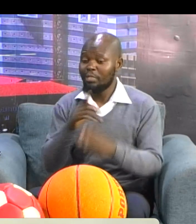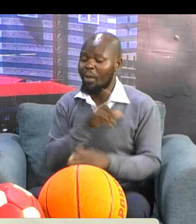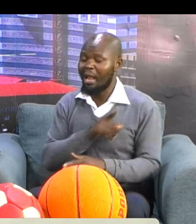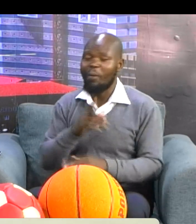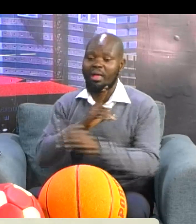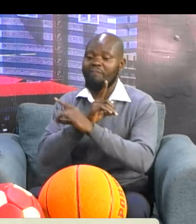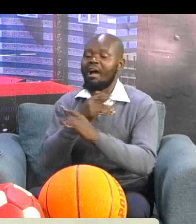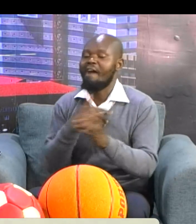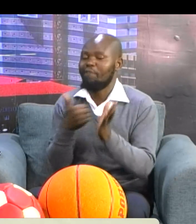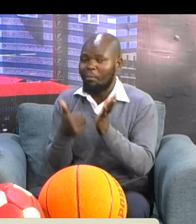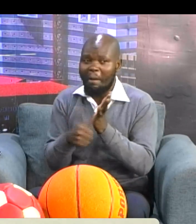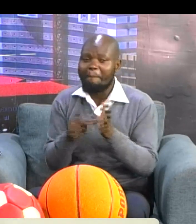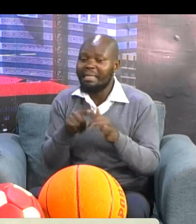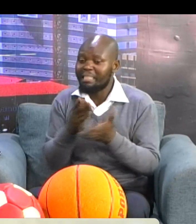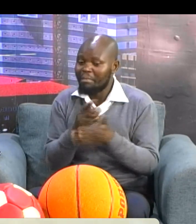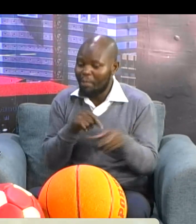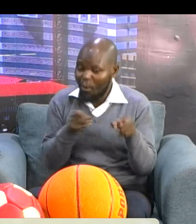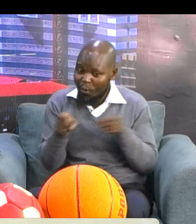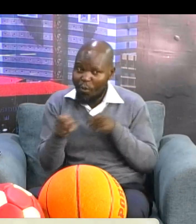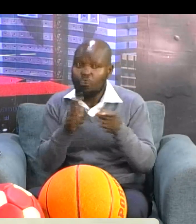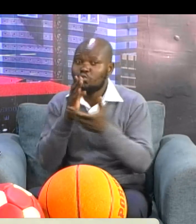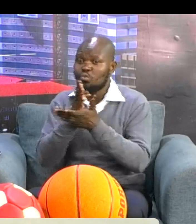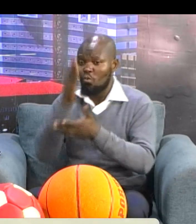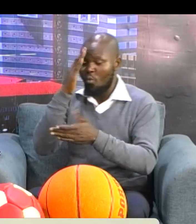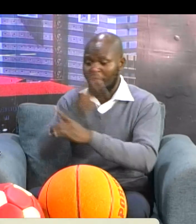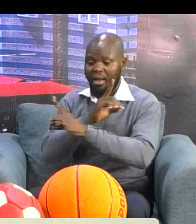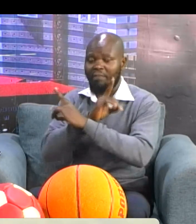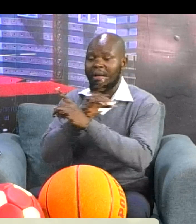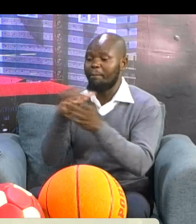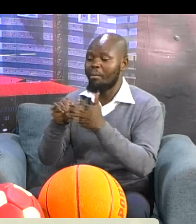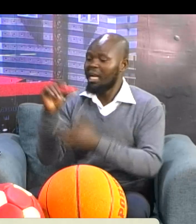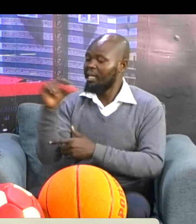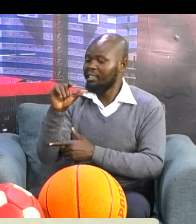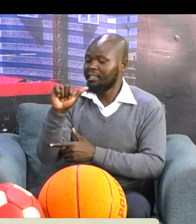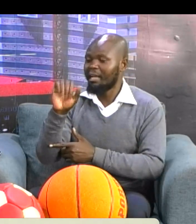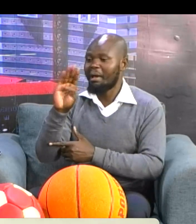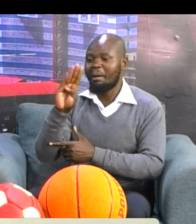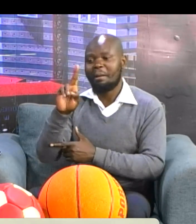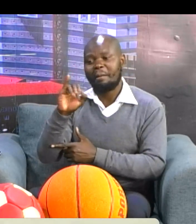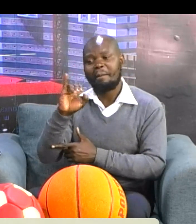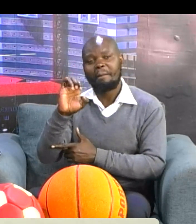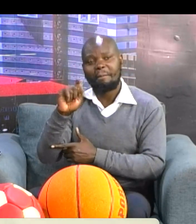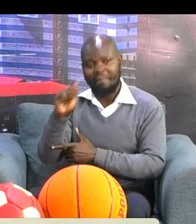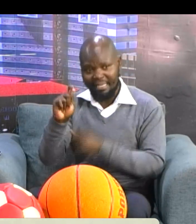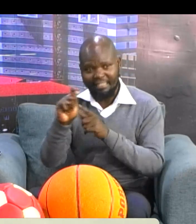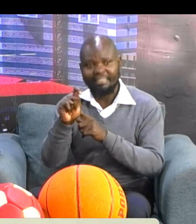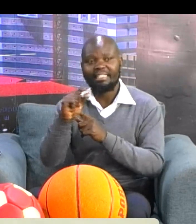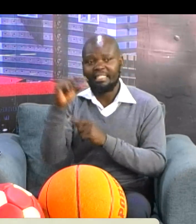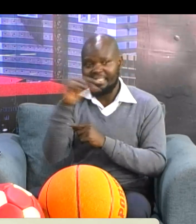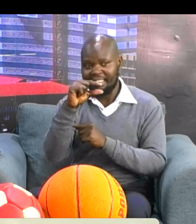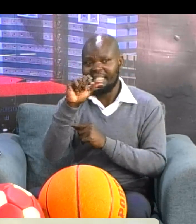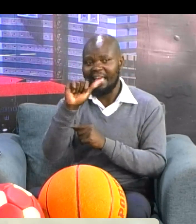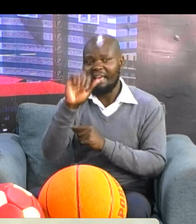eager to score. Totally, Arsenal were lucky with that handball, the defender deflecting it. Gabriel.